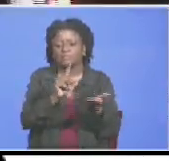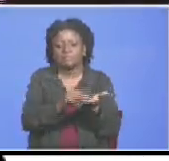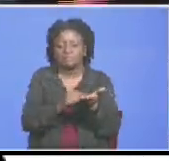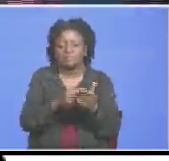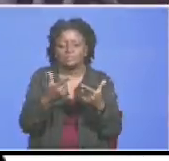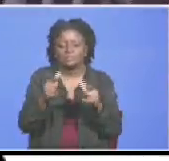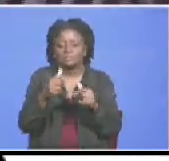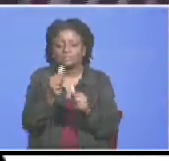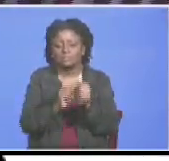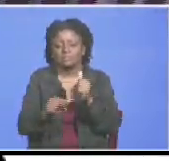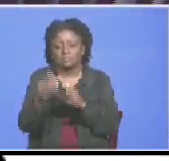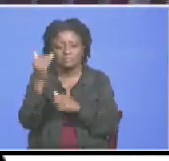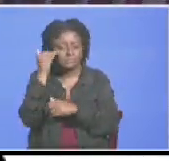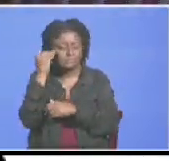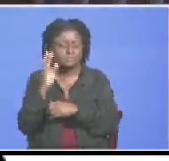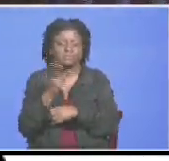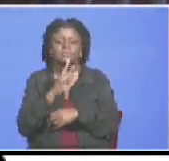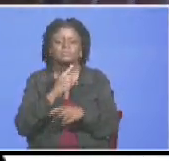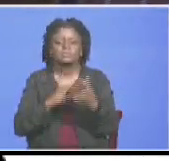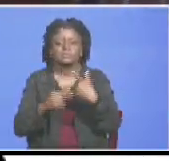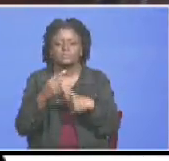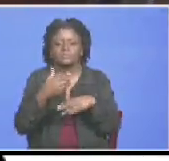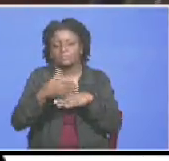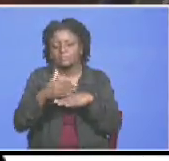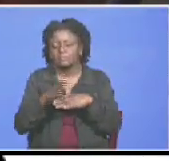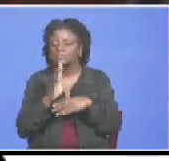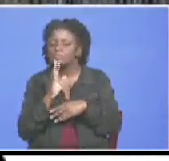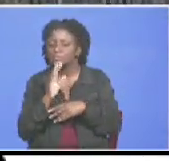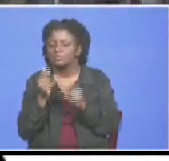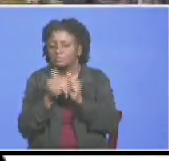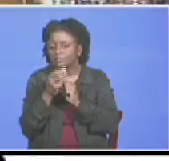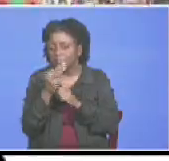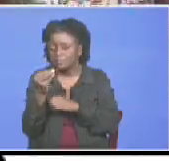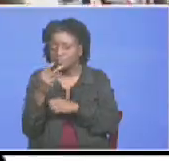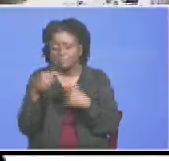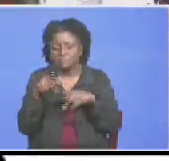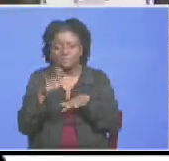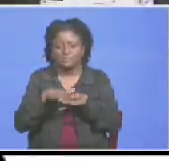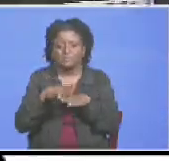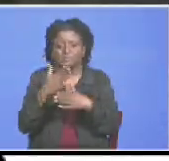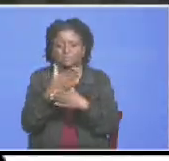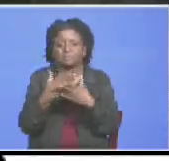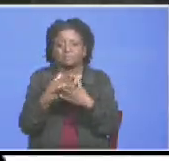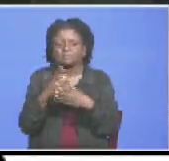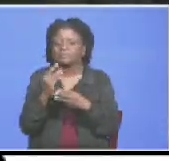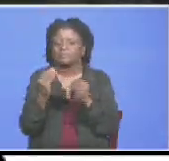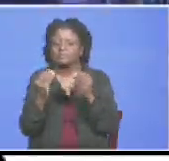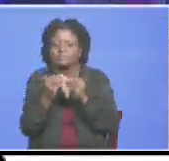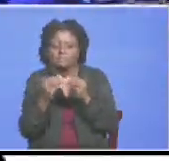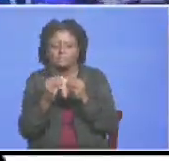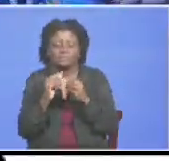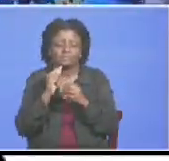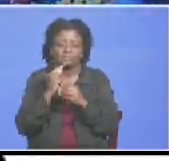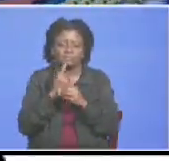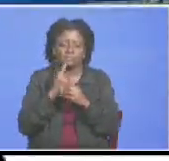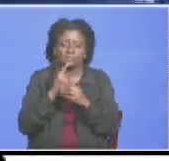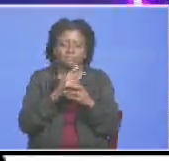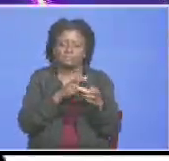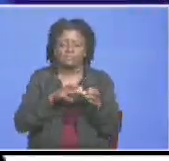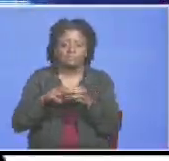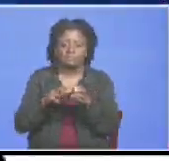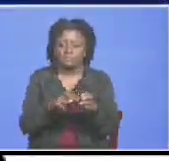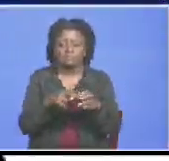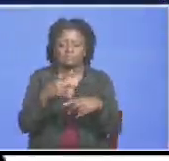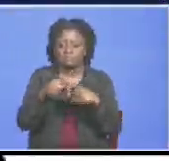everybody know we're coming. After speaking with Alberts, I went on some of the more intense rides. Then I tried my hand at a